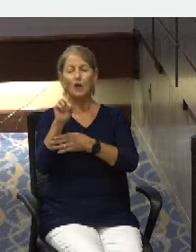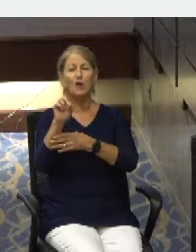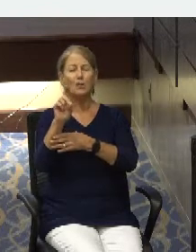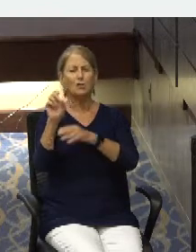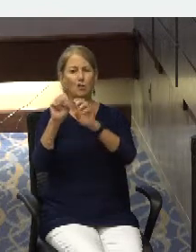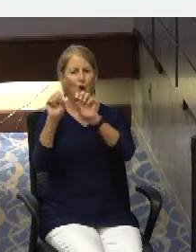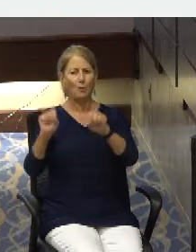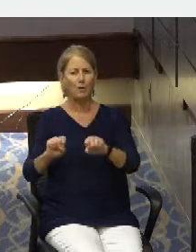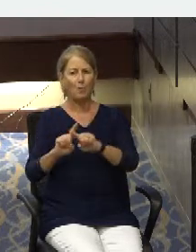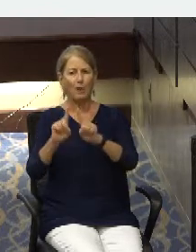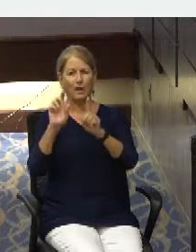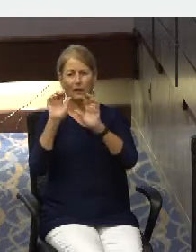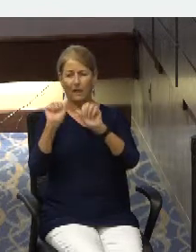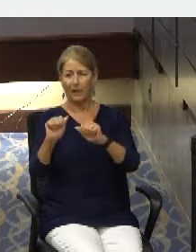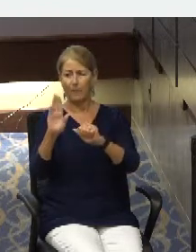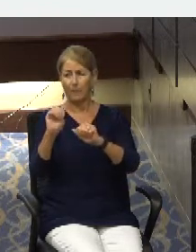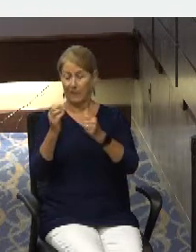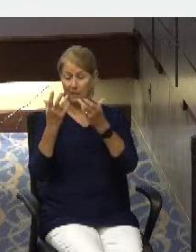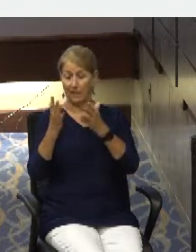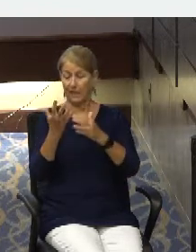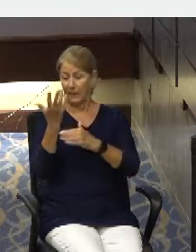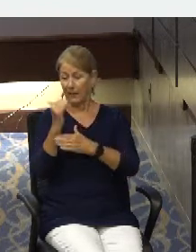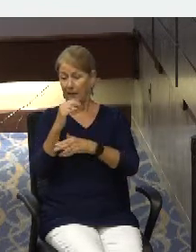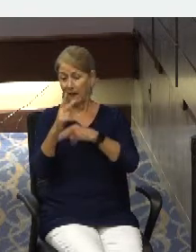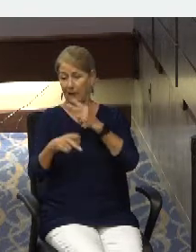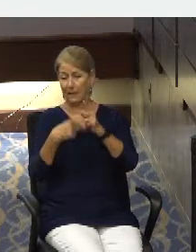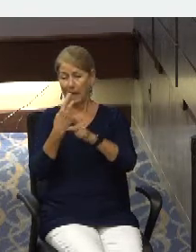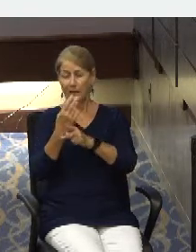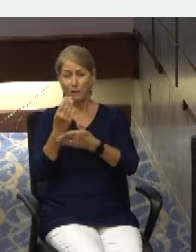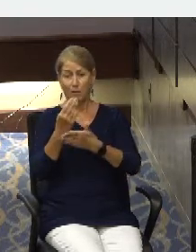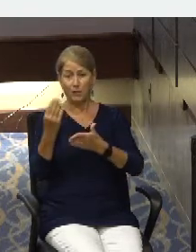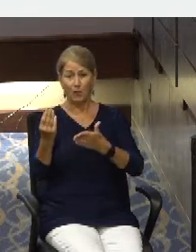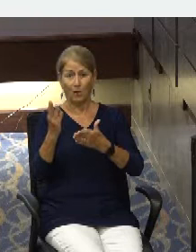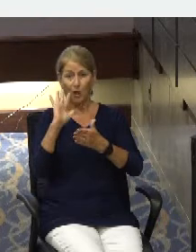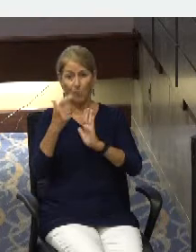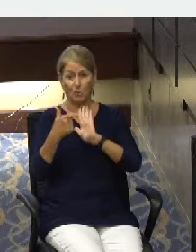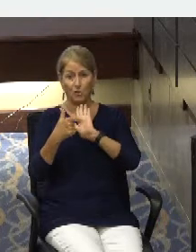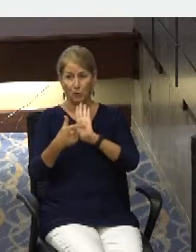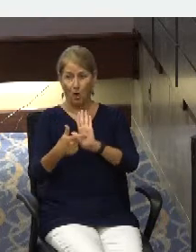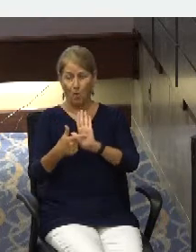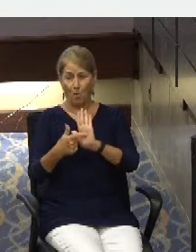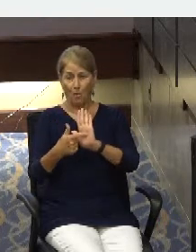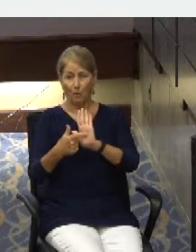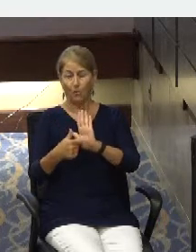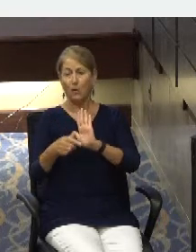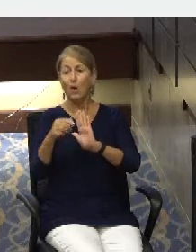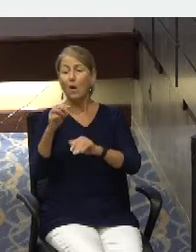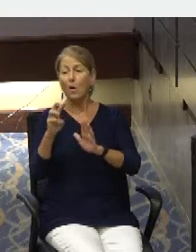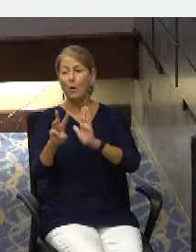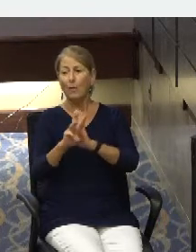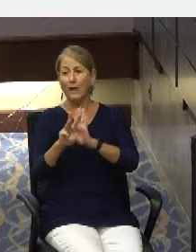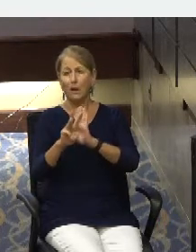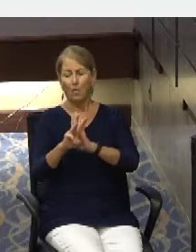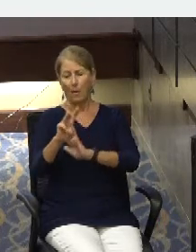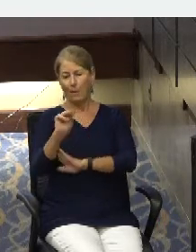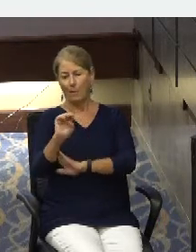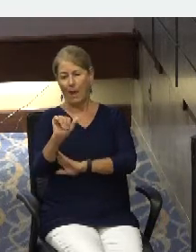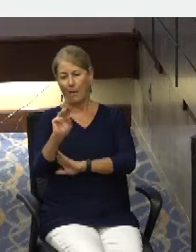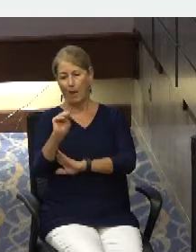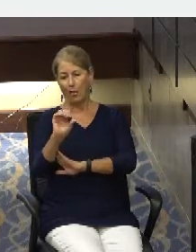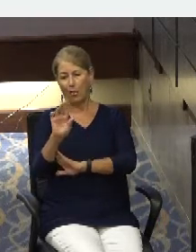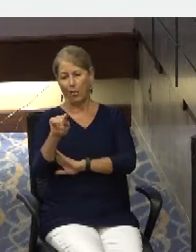done in, any sort of material. It would be showcasing Waco Mammoth National Monument in the Waco Mammoth site. And